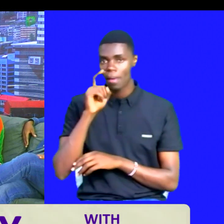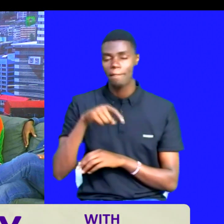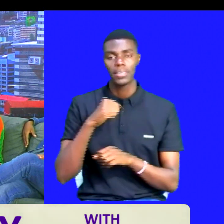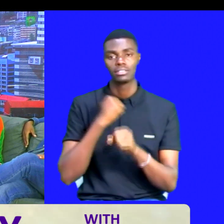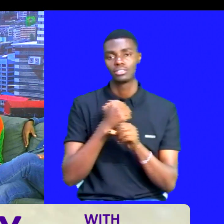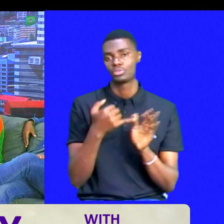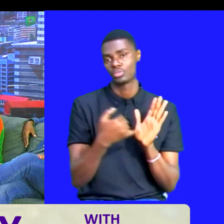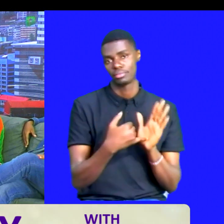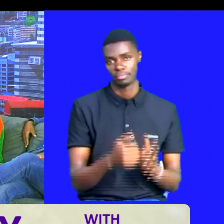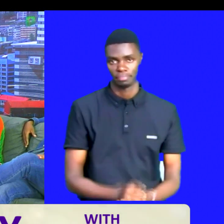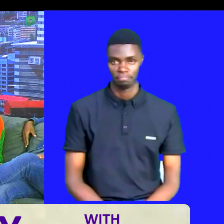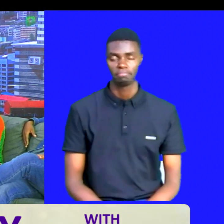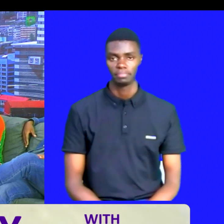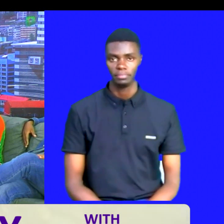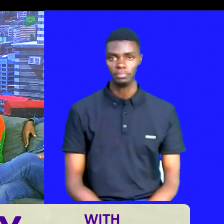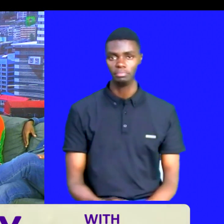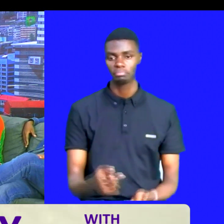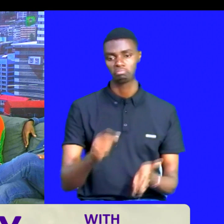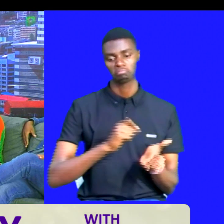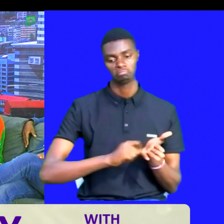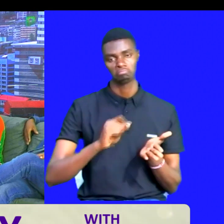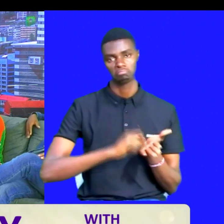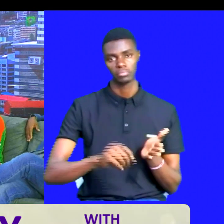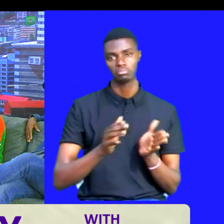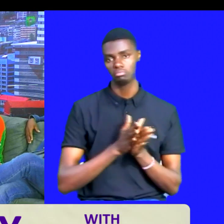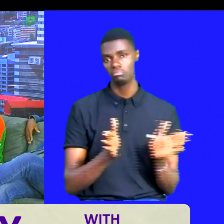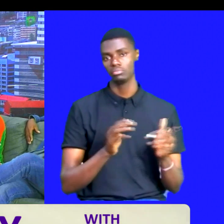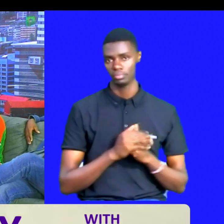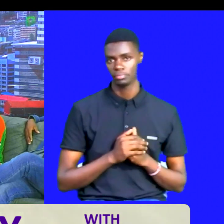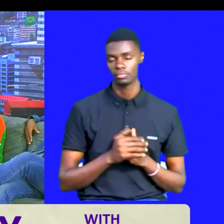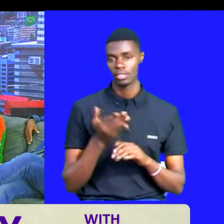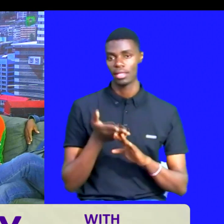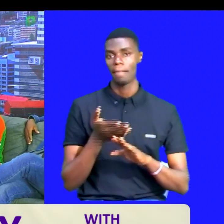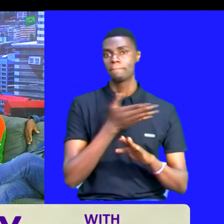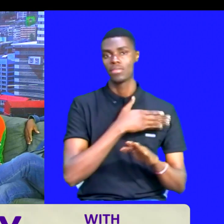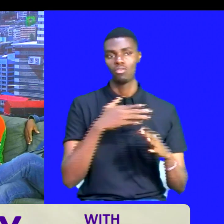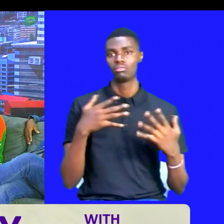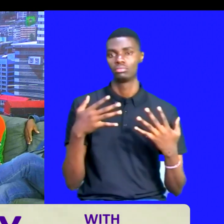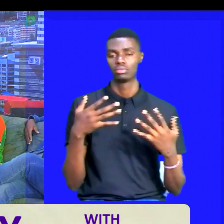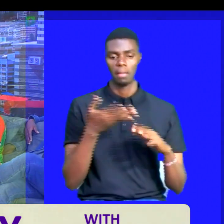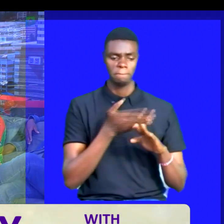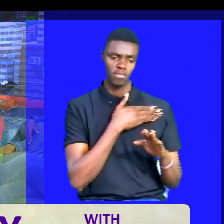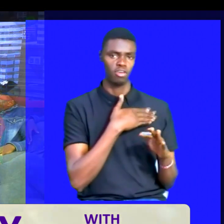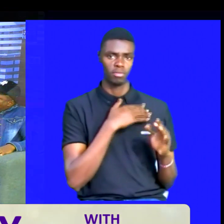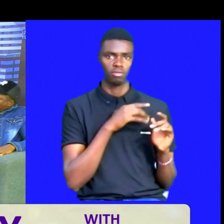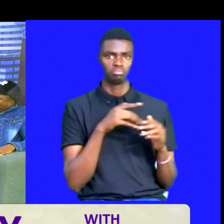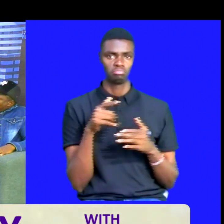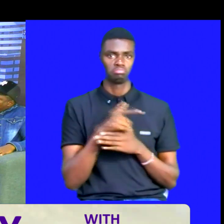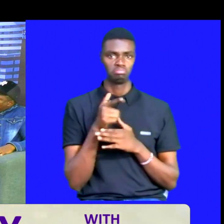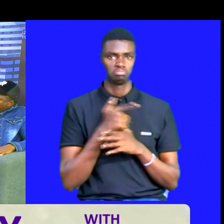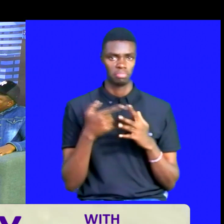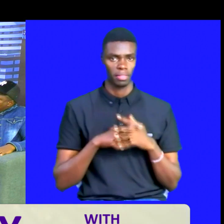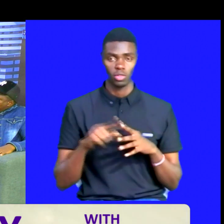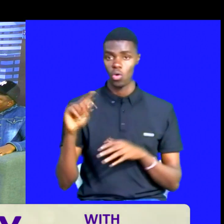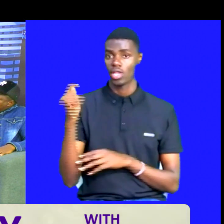it. Okay. Yeah. Kabisa. Mr. Secretary General, before tuende hewani tulikuwa tunaongelea hapa, the Kenya